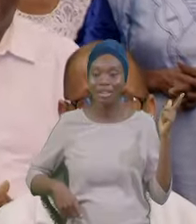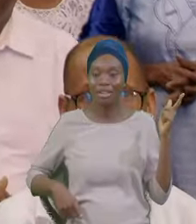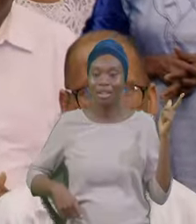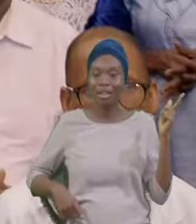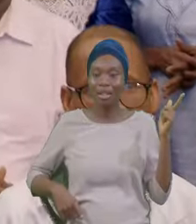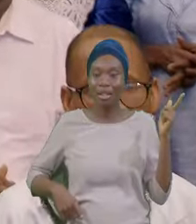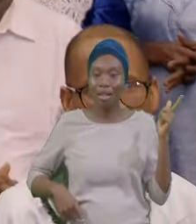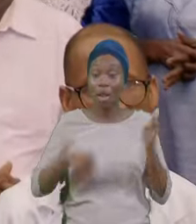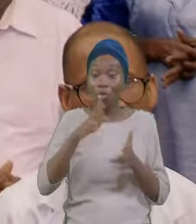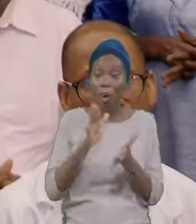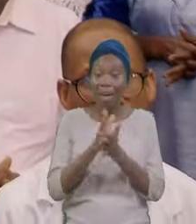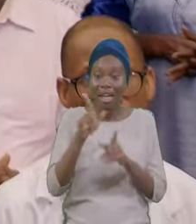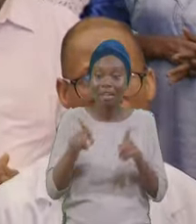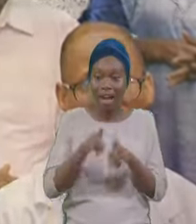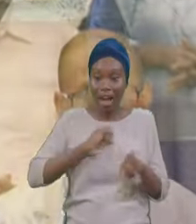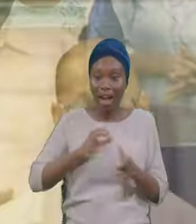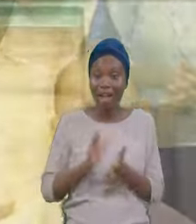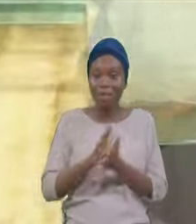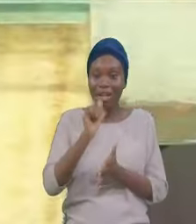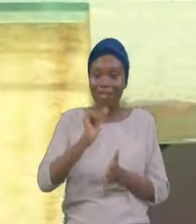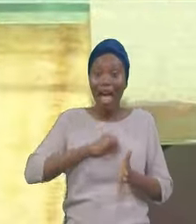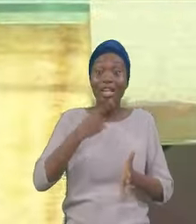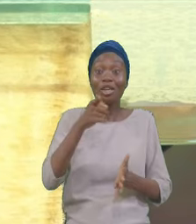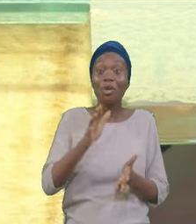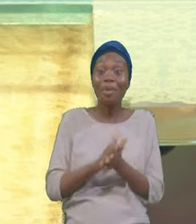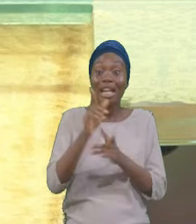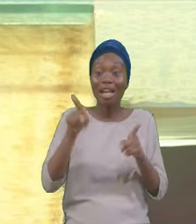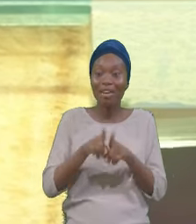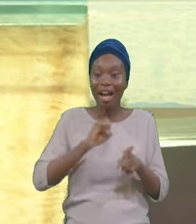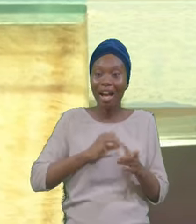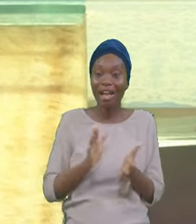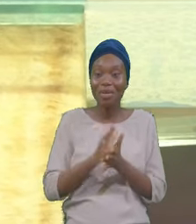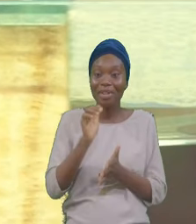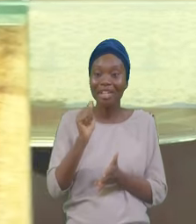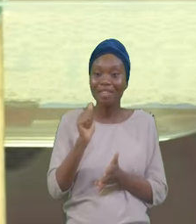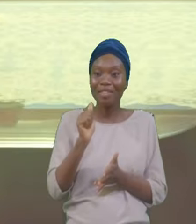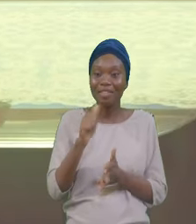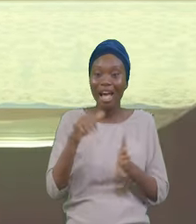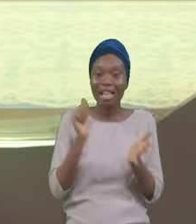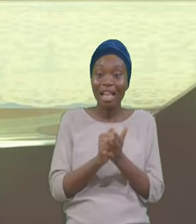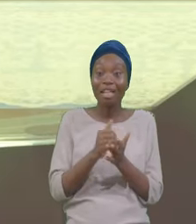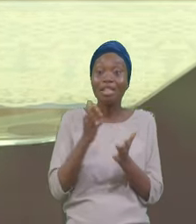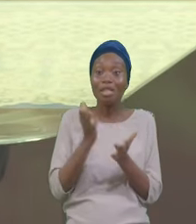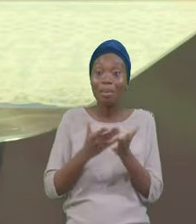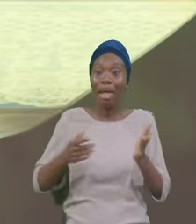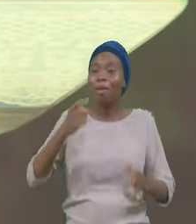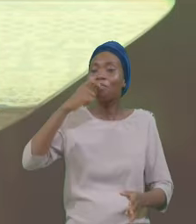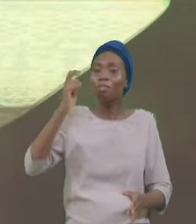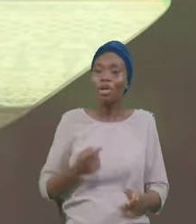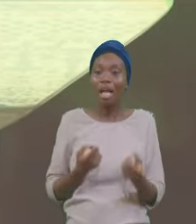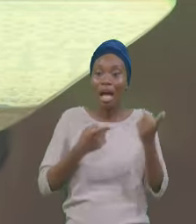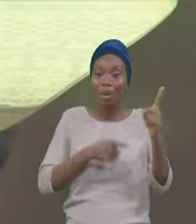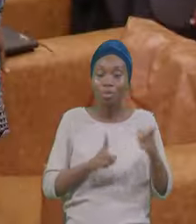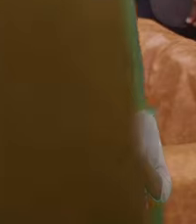You believe like I believe. I said you believe like I believe that something must happen to